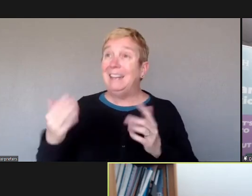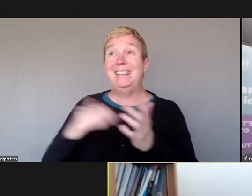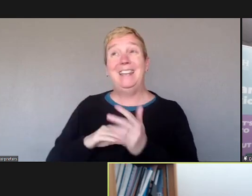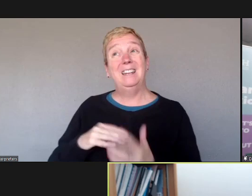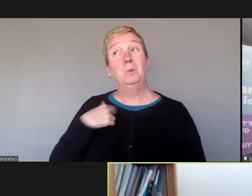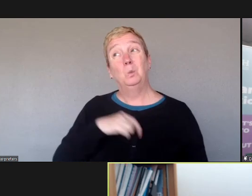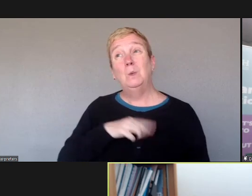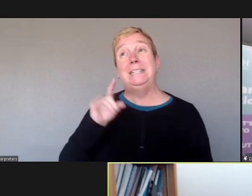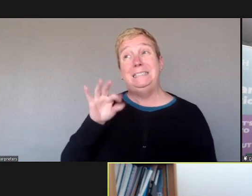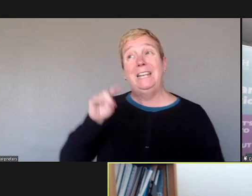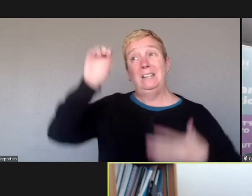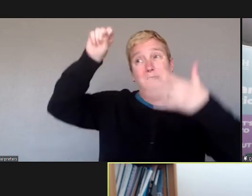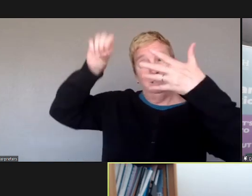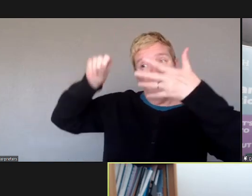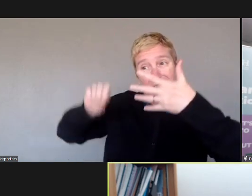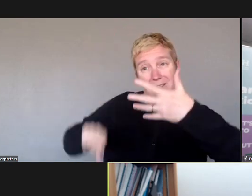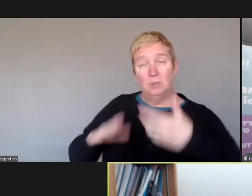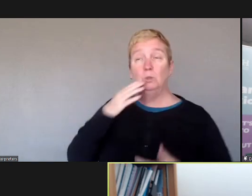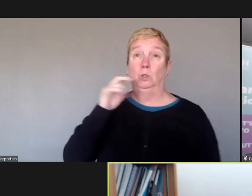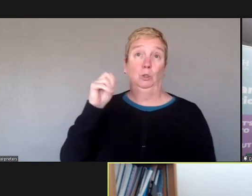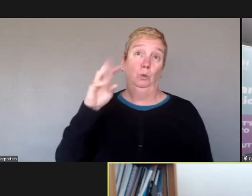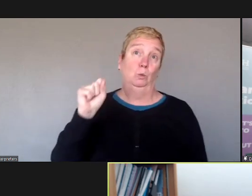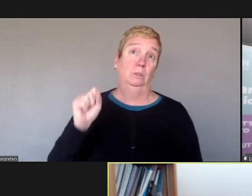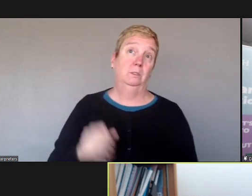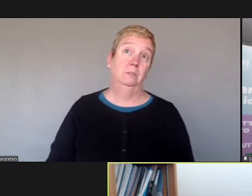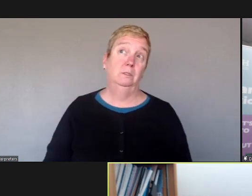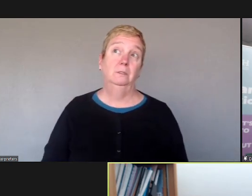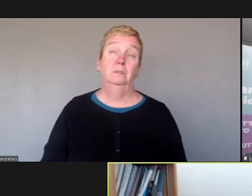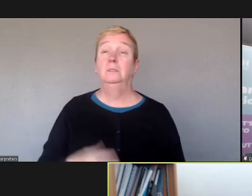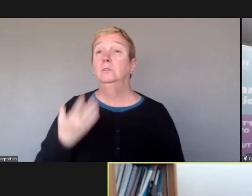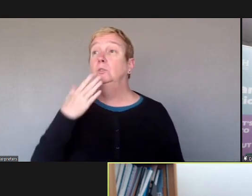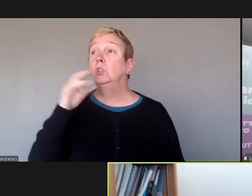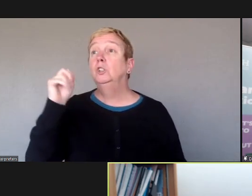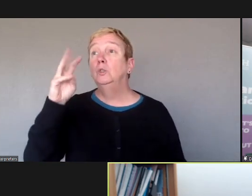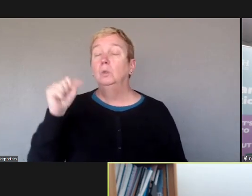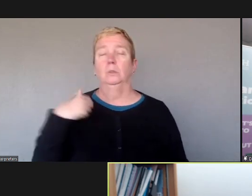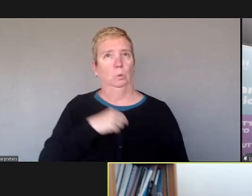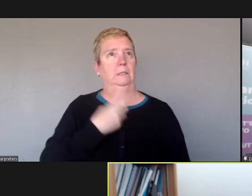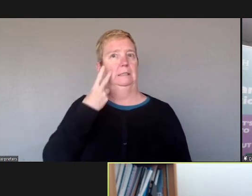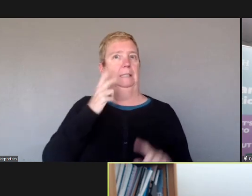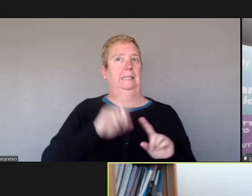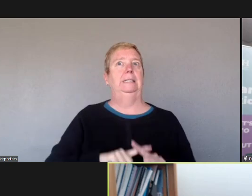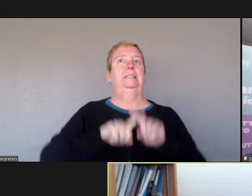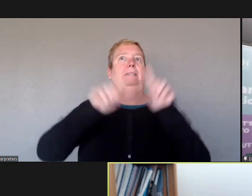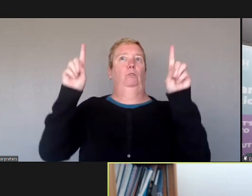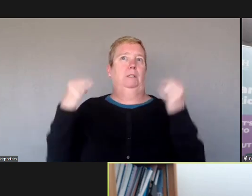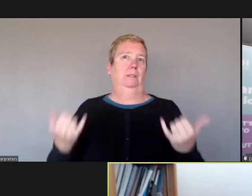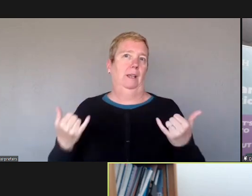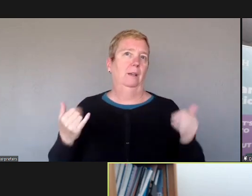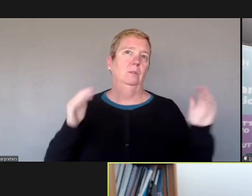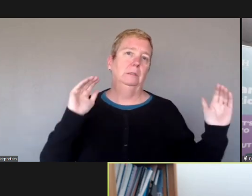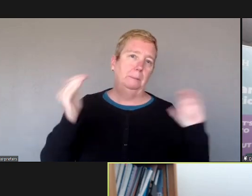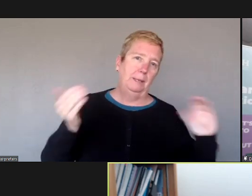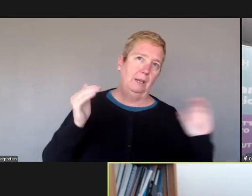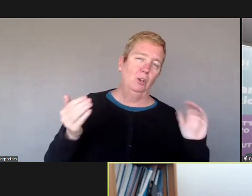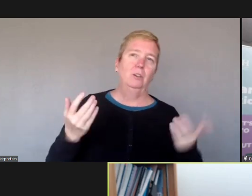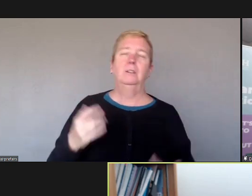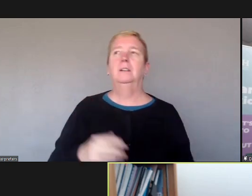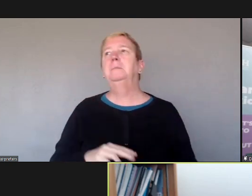share, that there is clearly a difference that we're seeing now with less